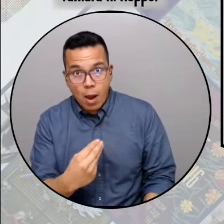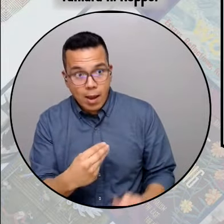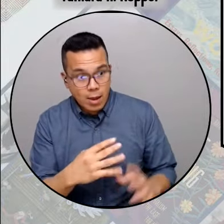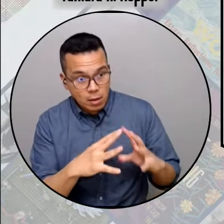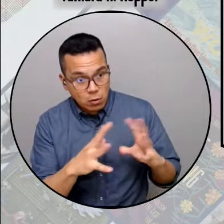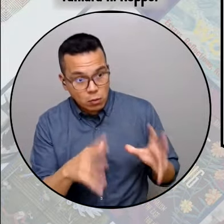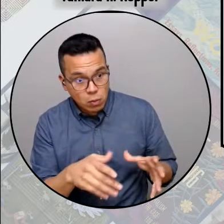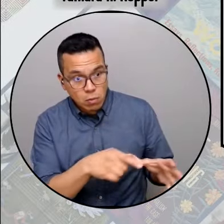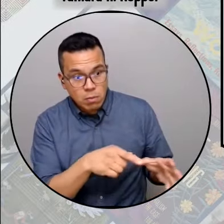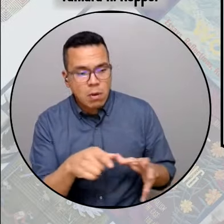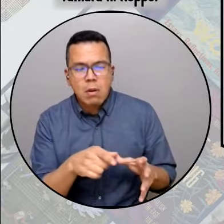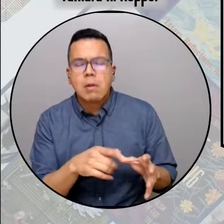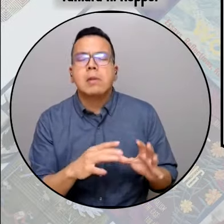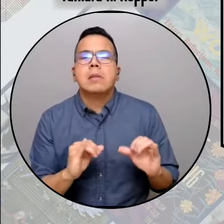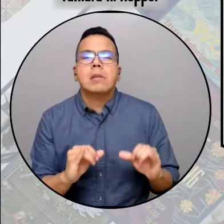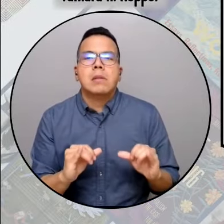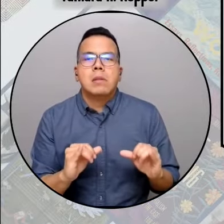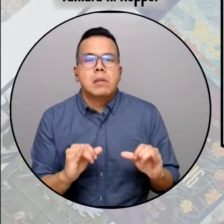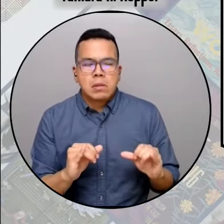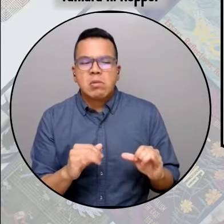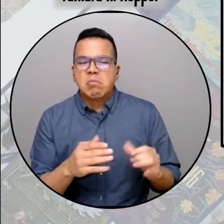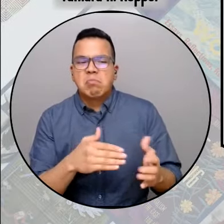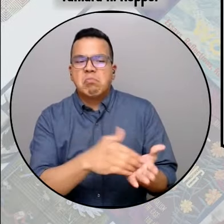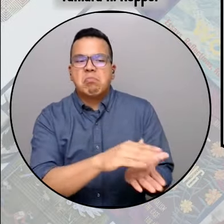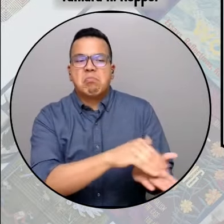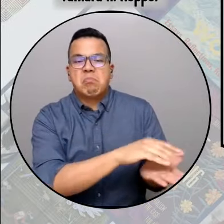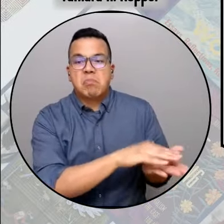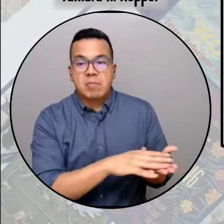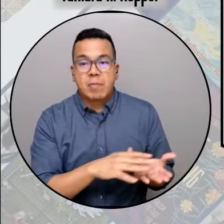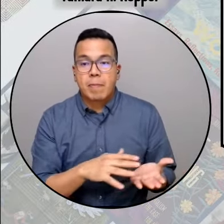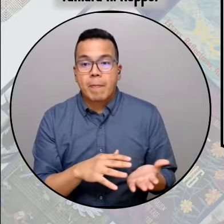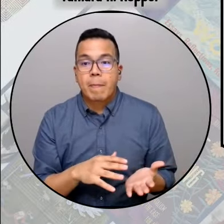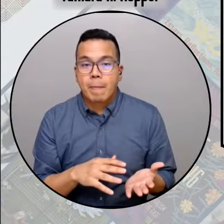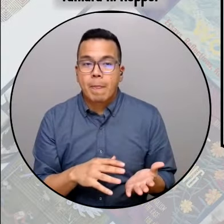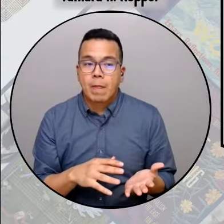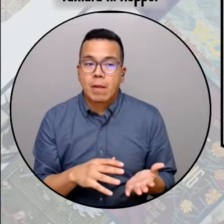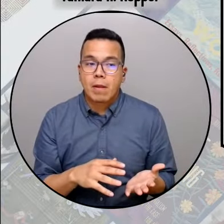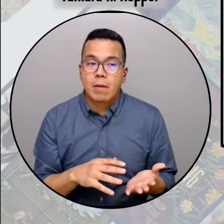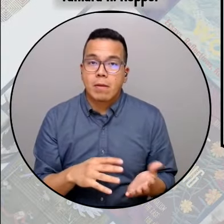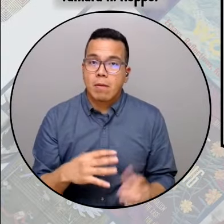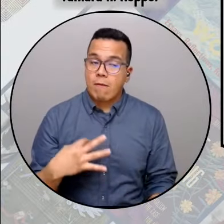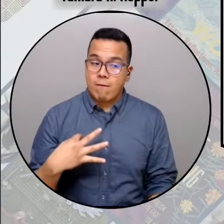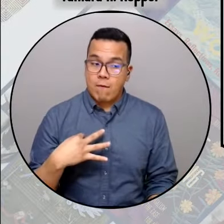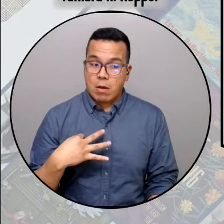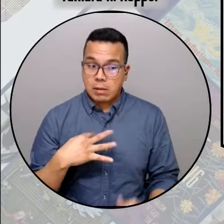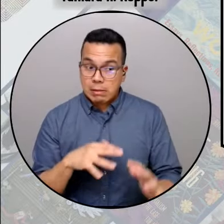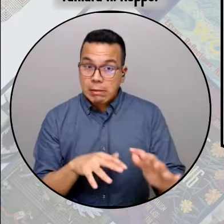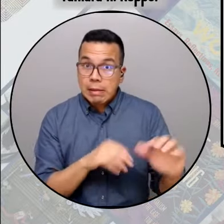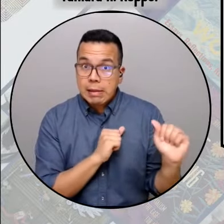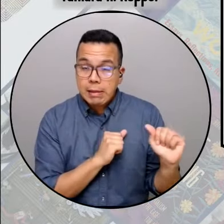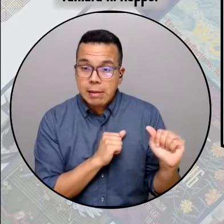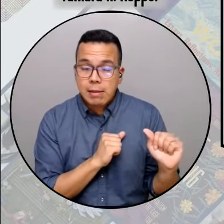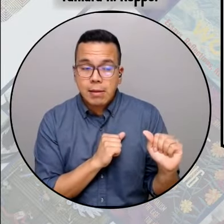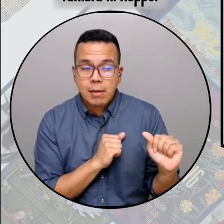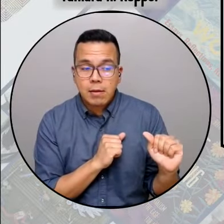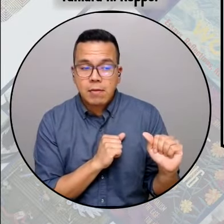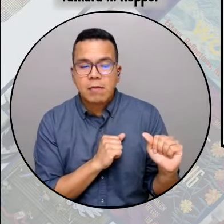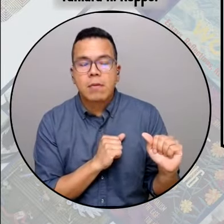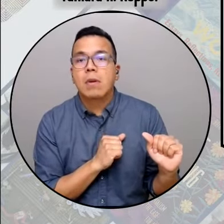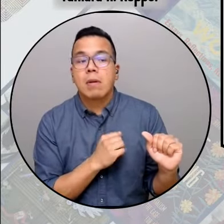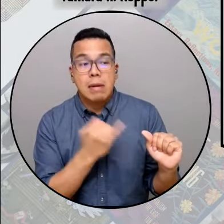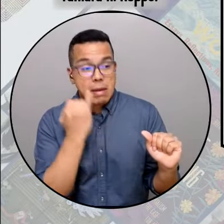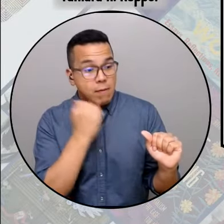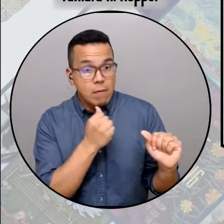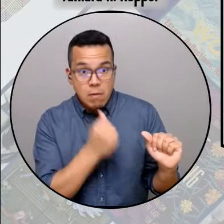always the threat that if you don't kind of get out of here, right, and voluntarily depart, that more forceful means could be